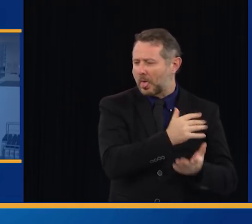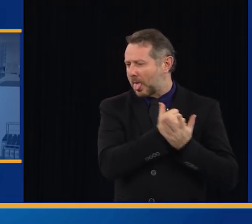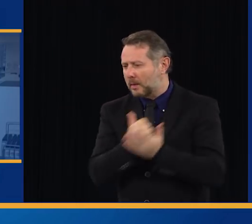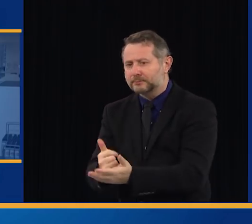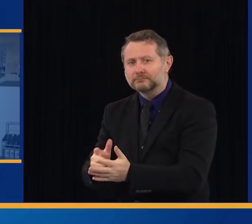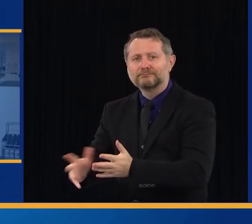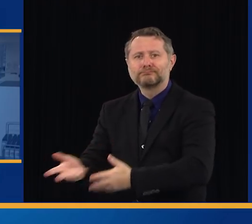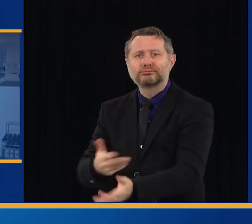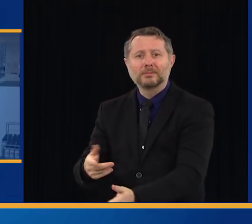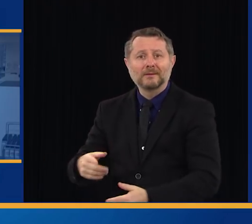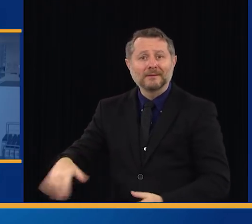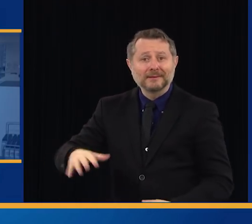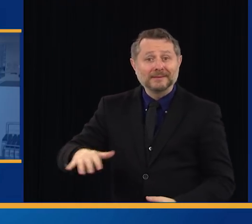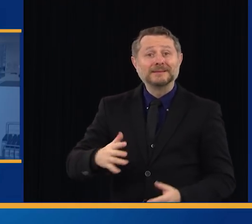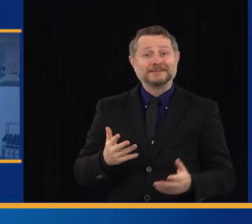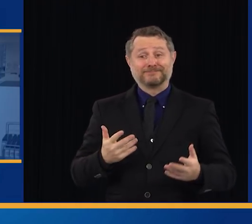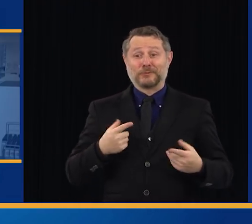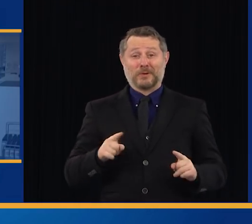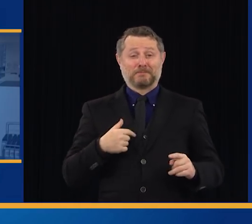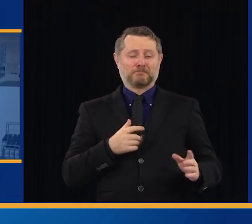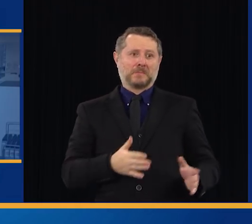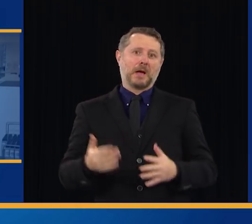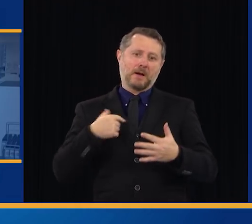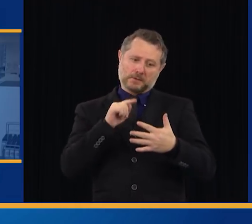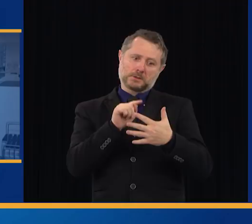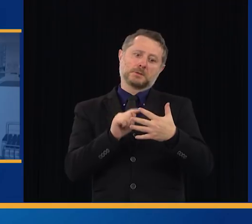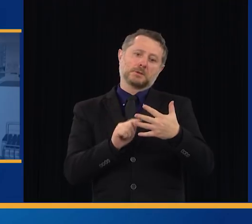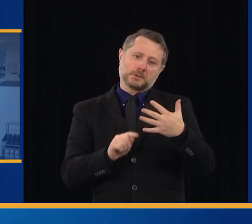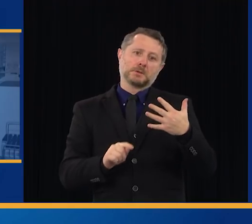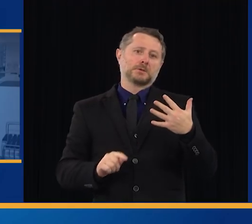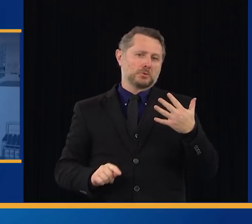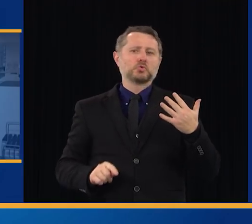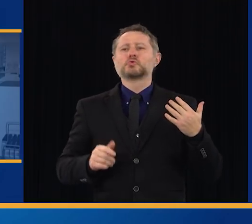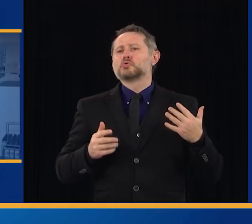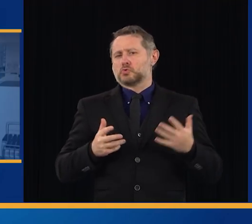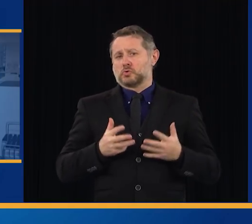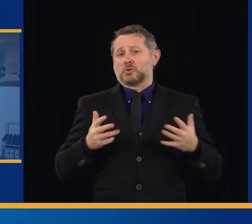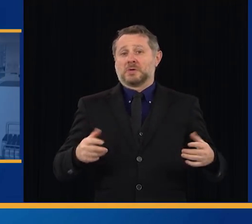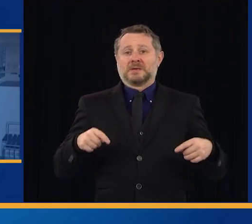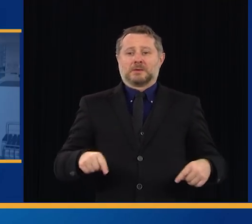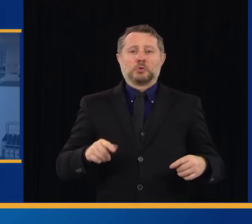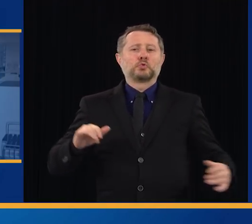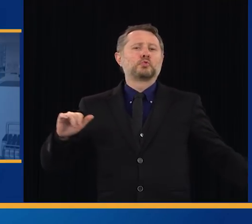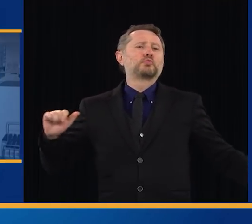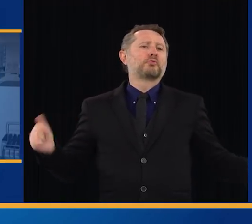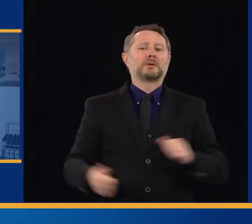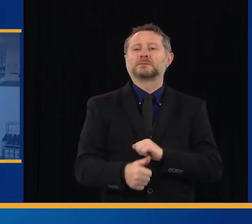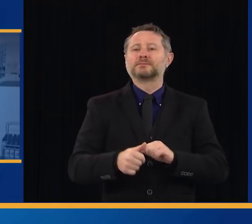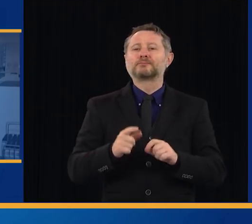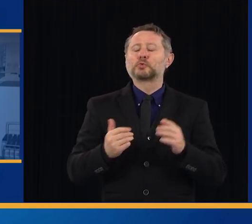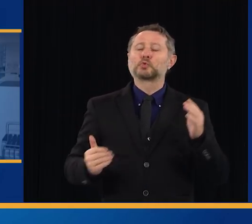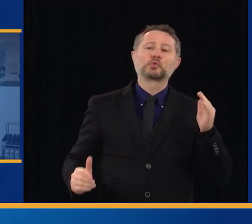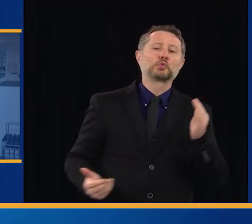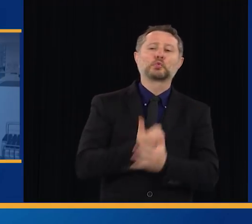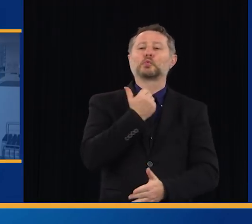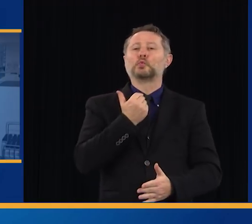this planning, this is going to be a moment of transformation for